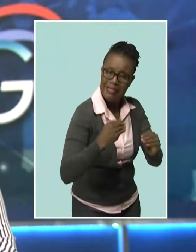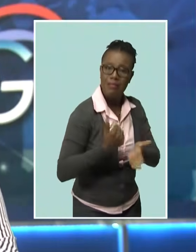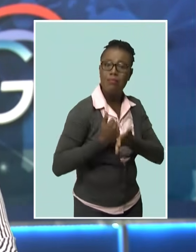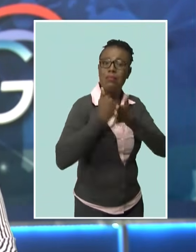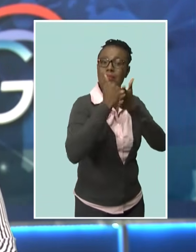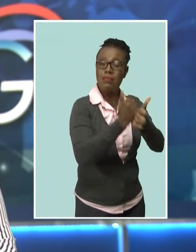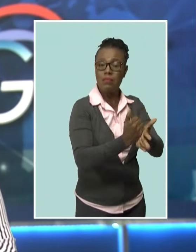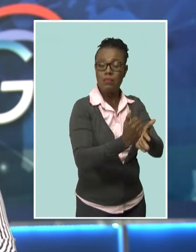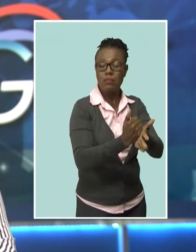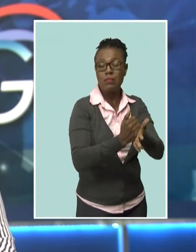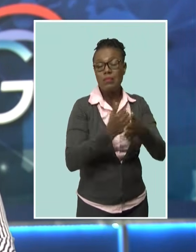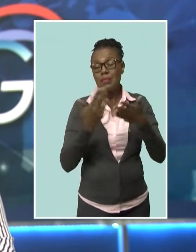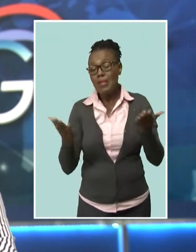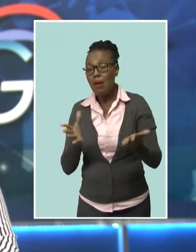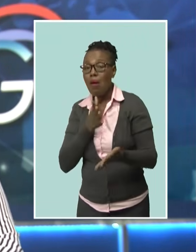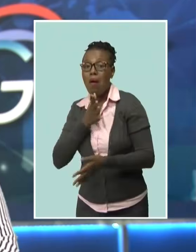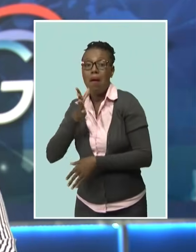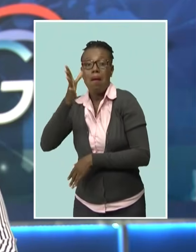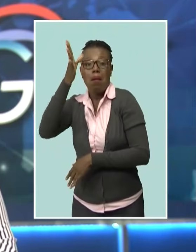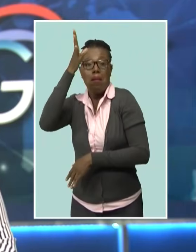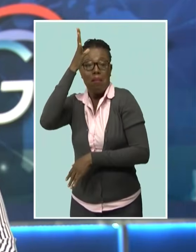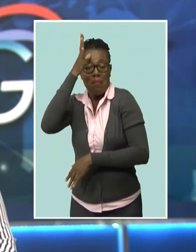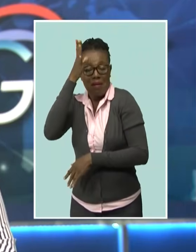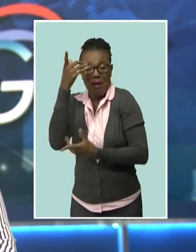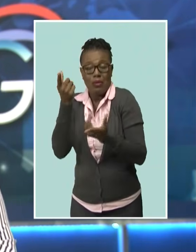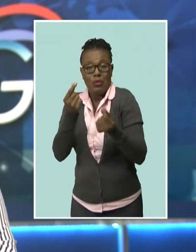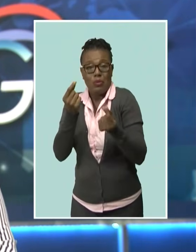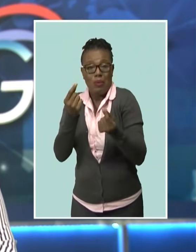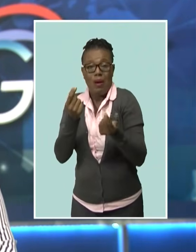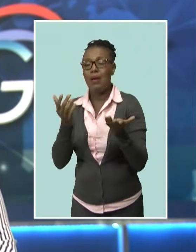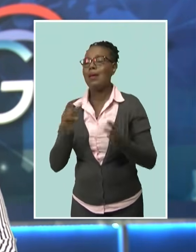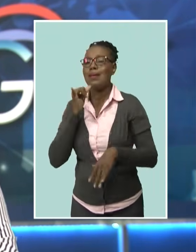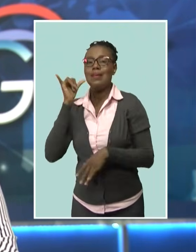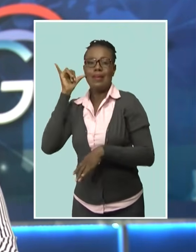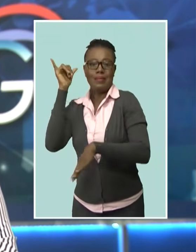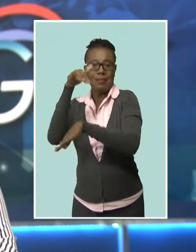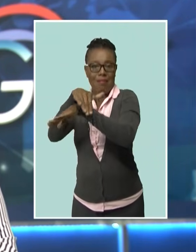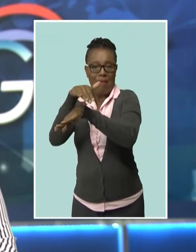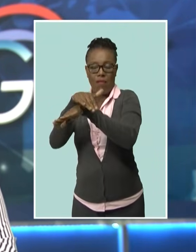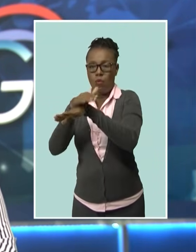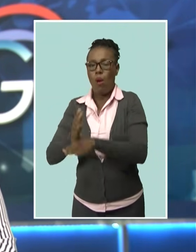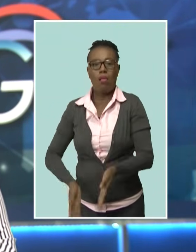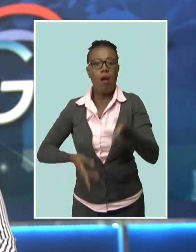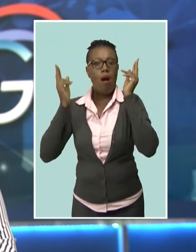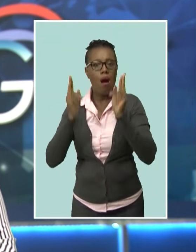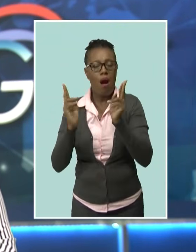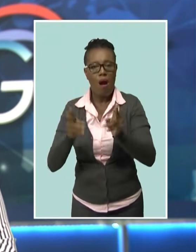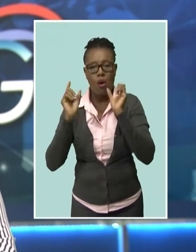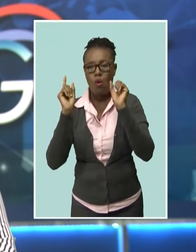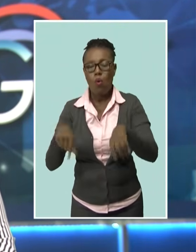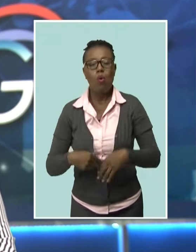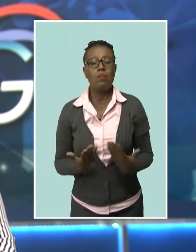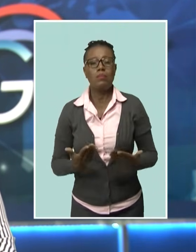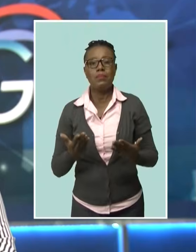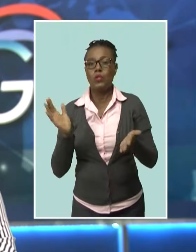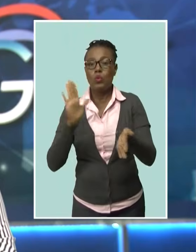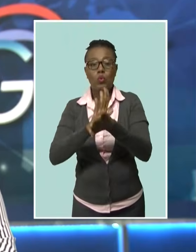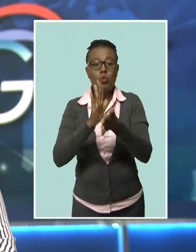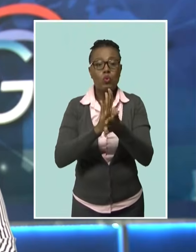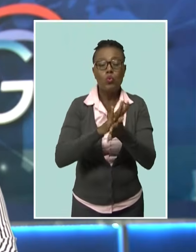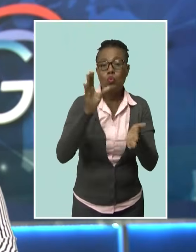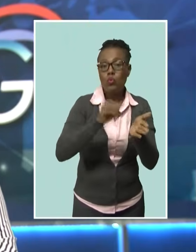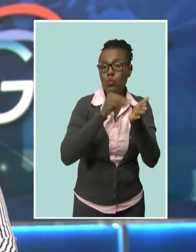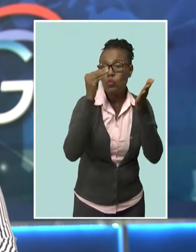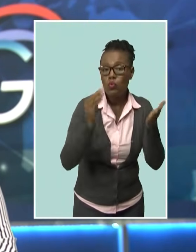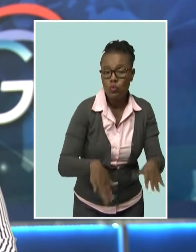Meanwhile, parents had to rush to collect their children from the school yesterday afternoon after teachers reported sick, forcing its early